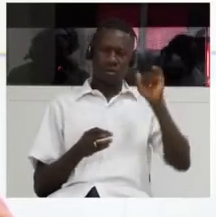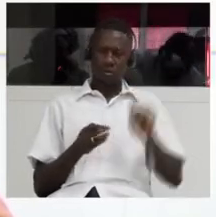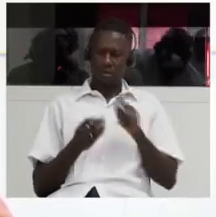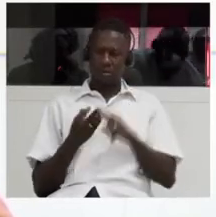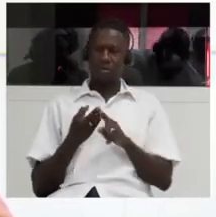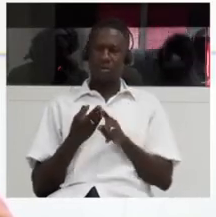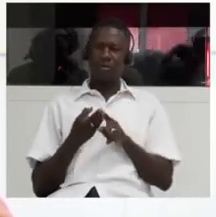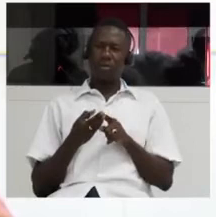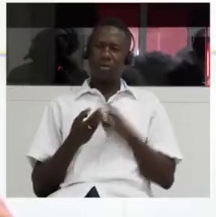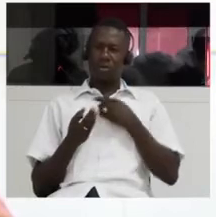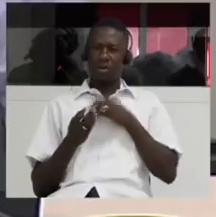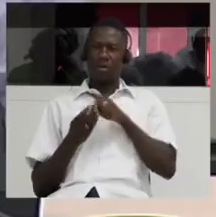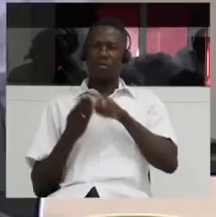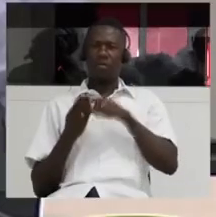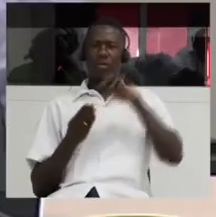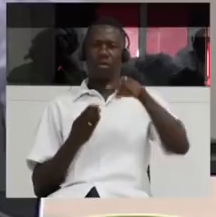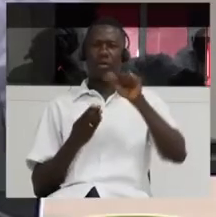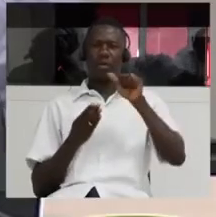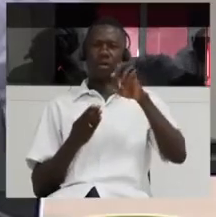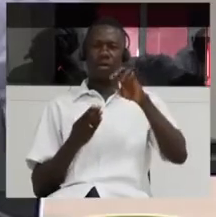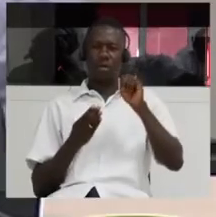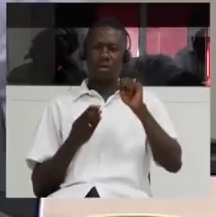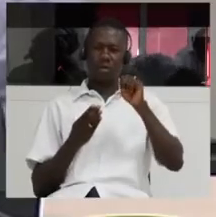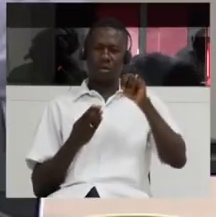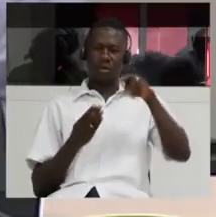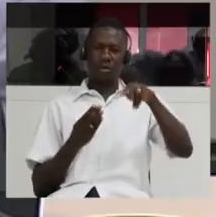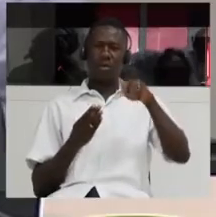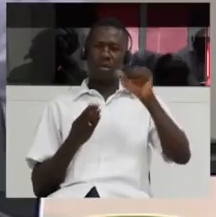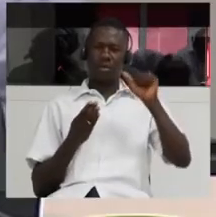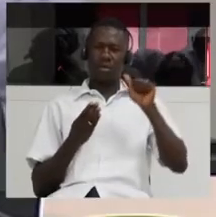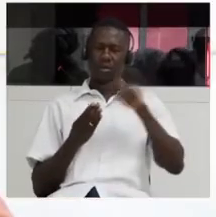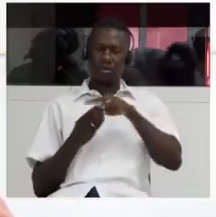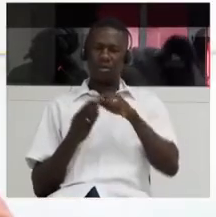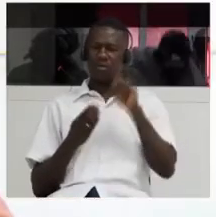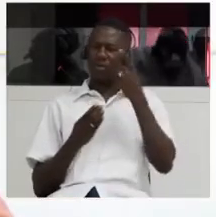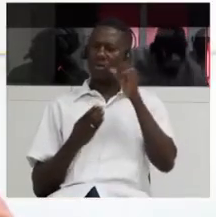forgot. Short guy. And for Yankuba Ture?